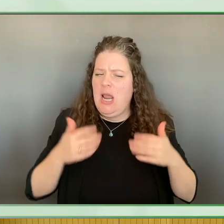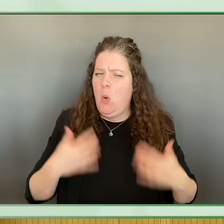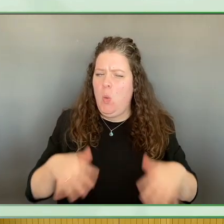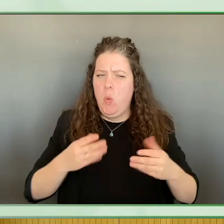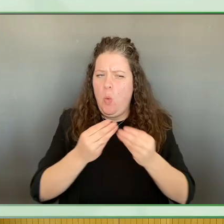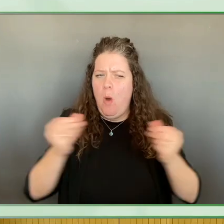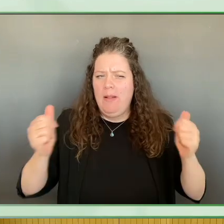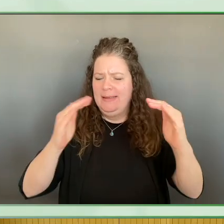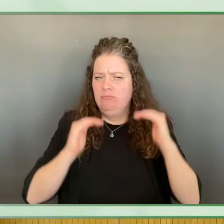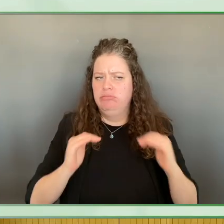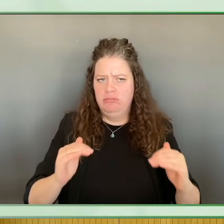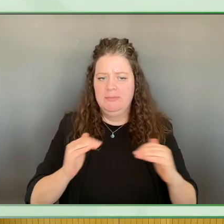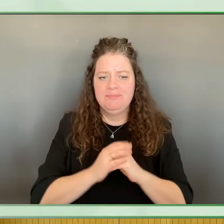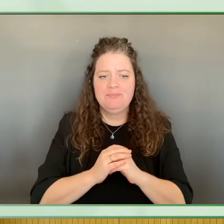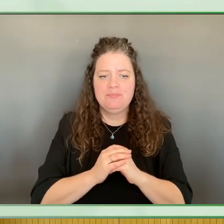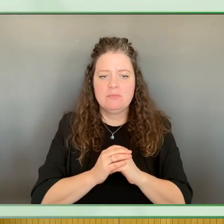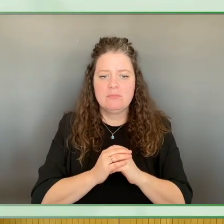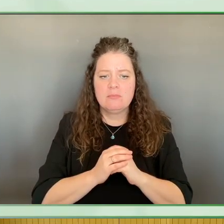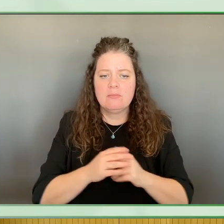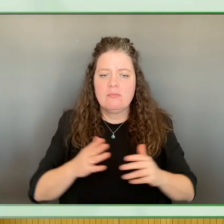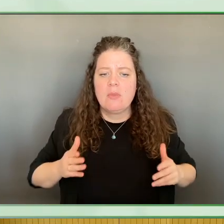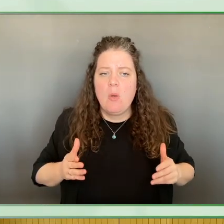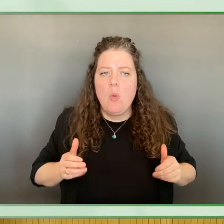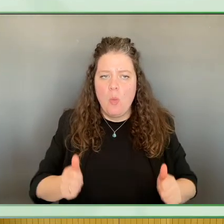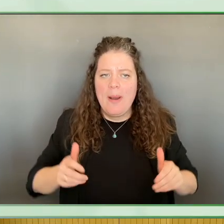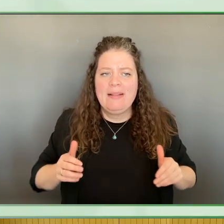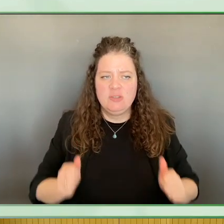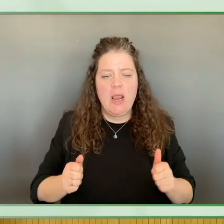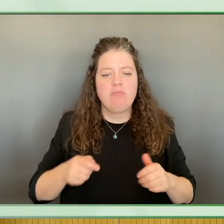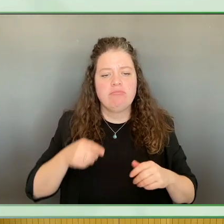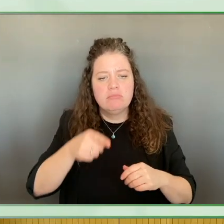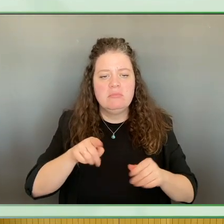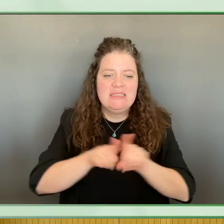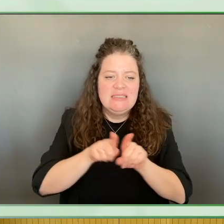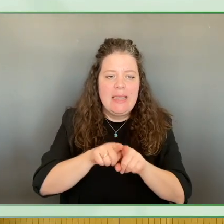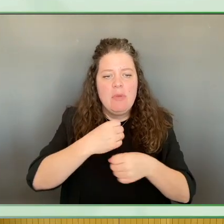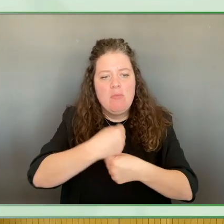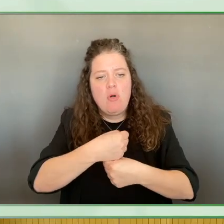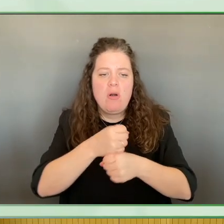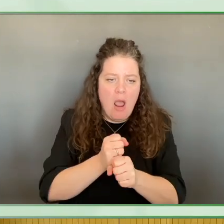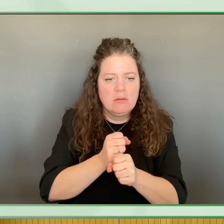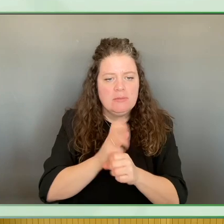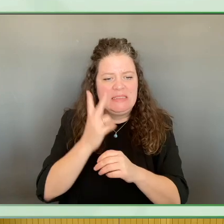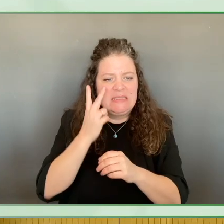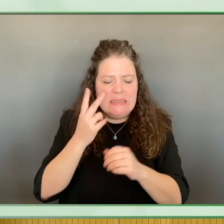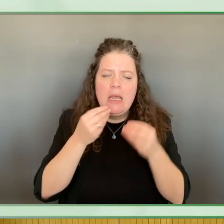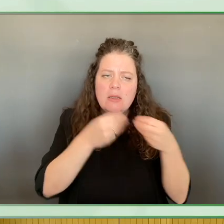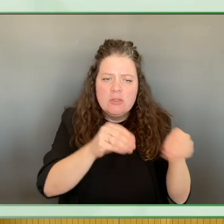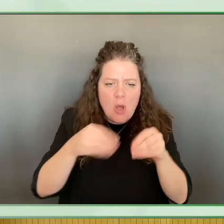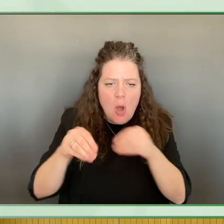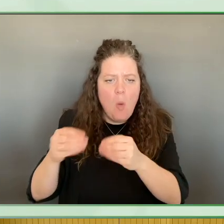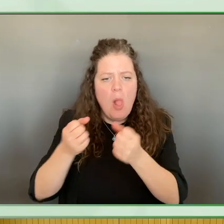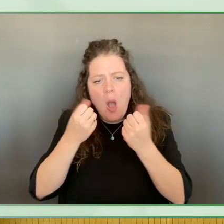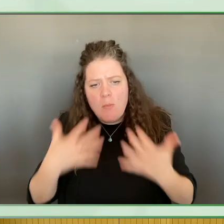as products. You know, we're talking about units sold, tenders won, and the numbers reported, but it has to scale as